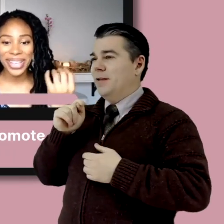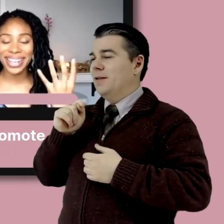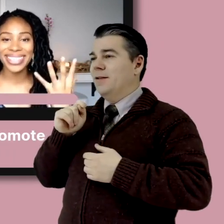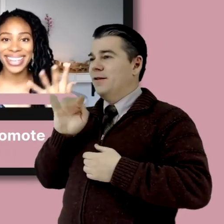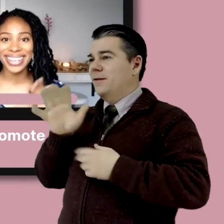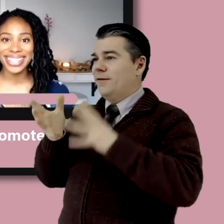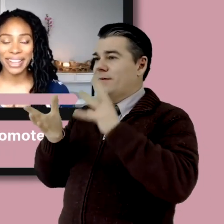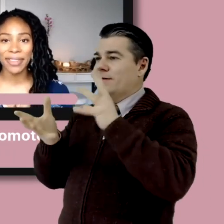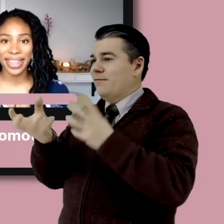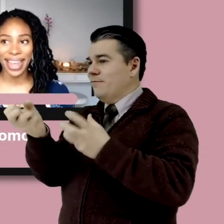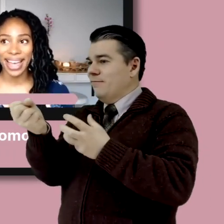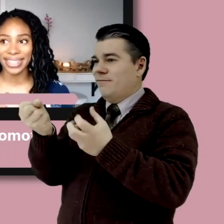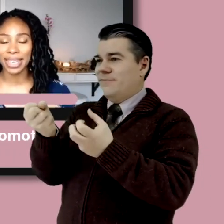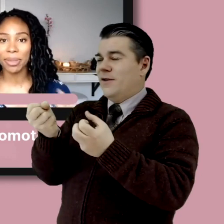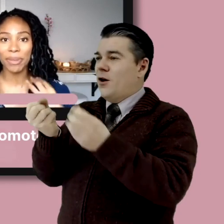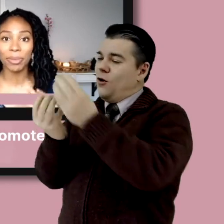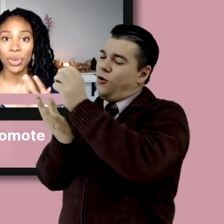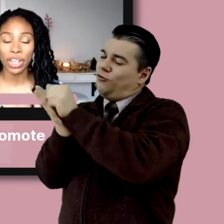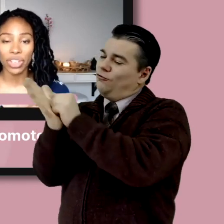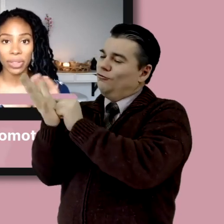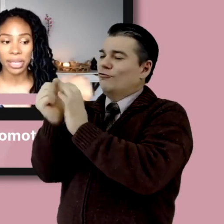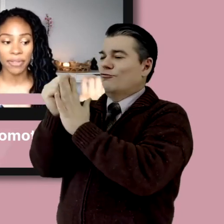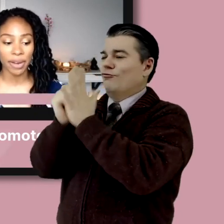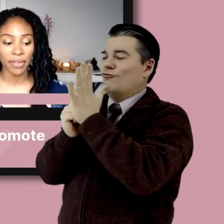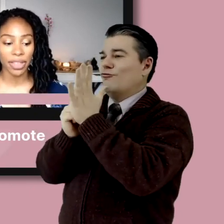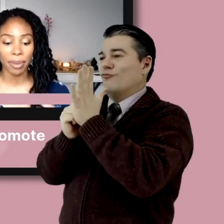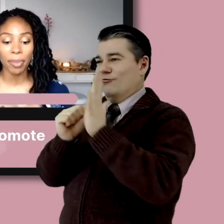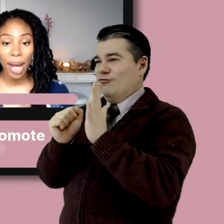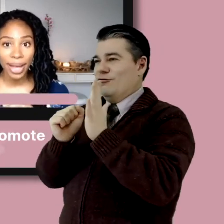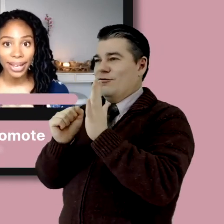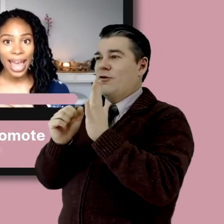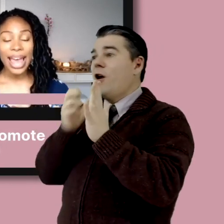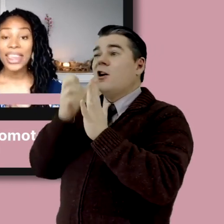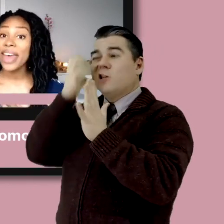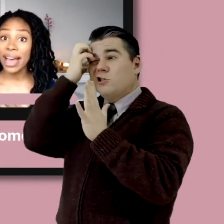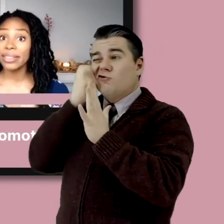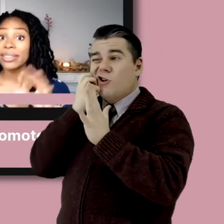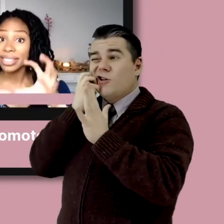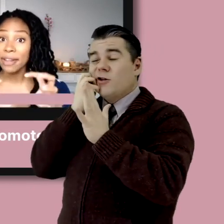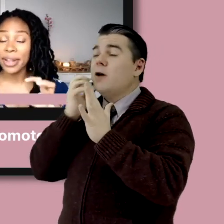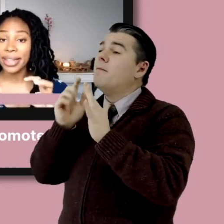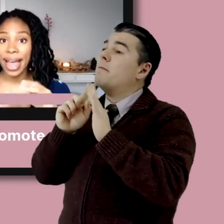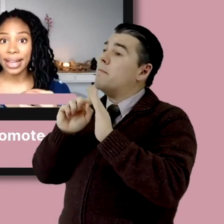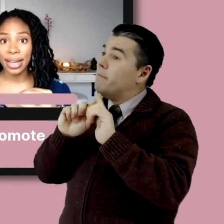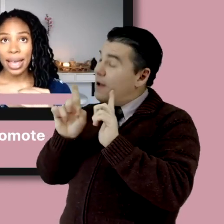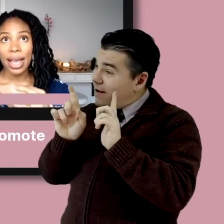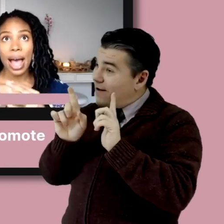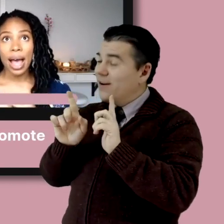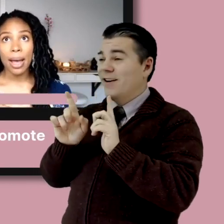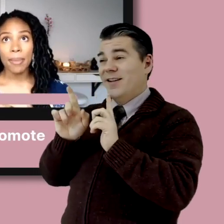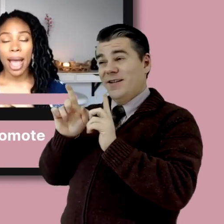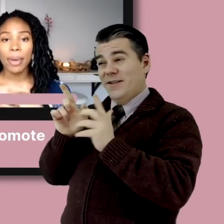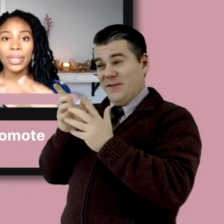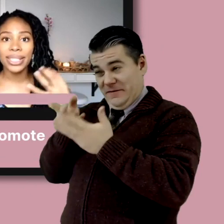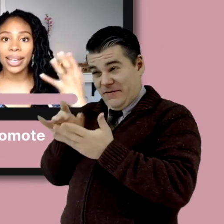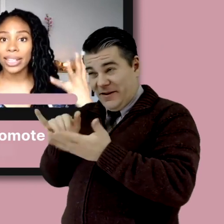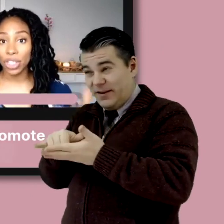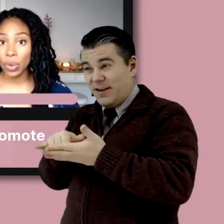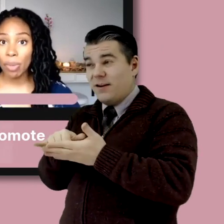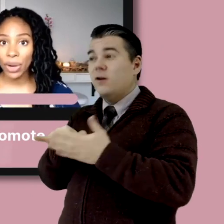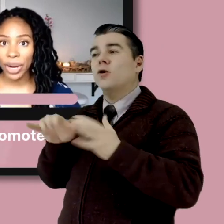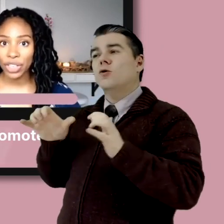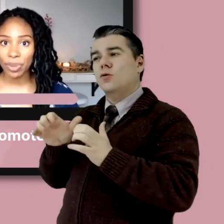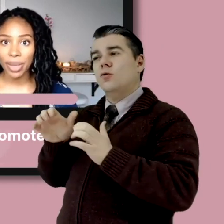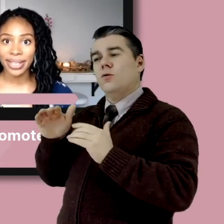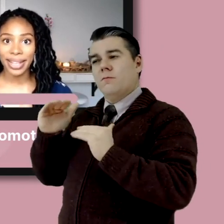kiddos' hands in and stuff like that to keep them from scratching themselves and everything. But that stuff like that, I would say do